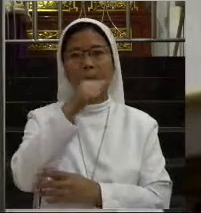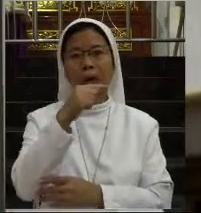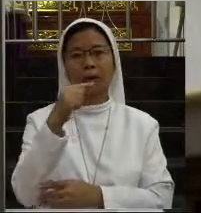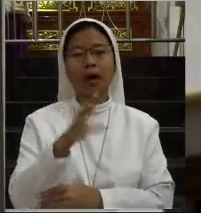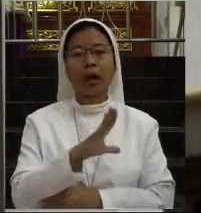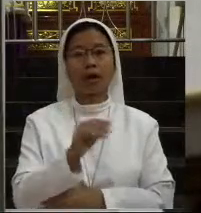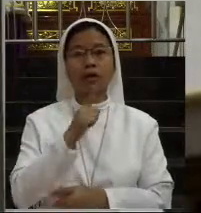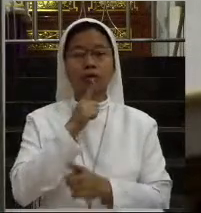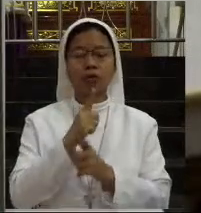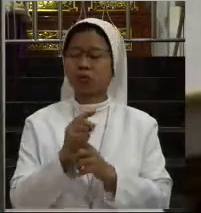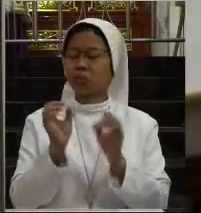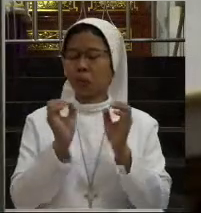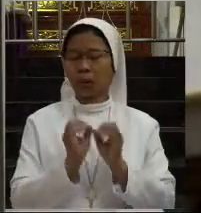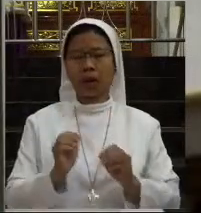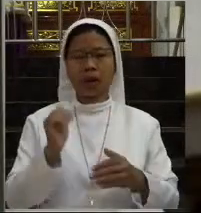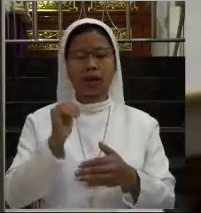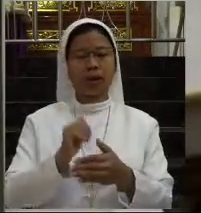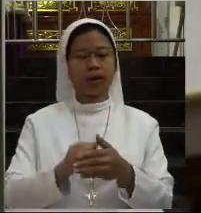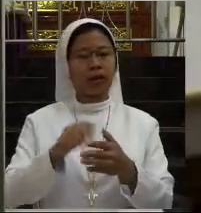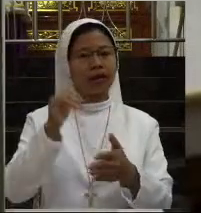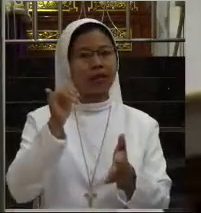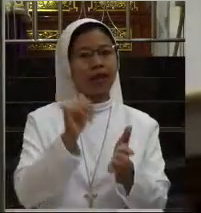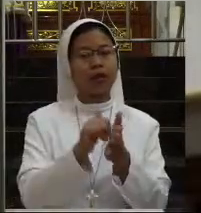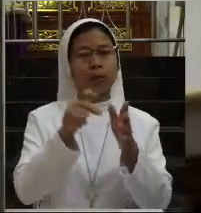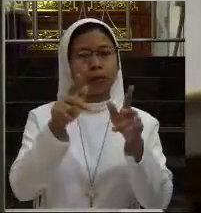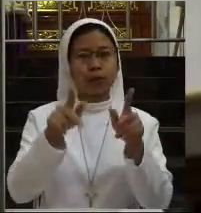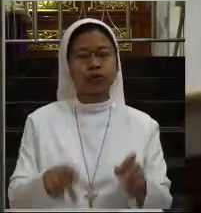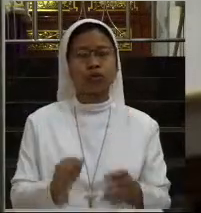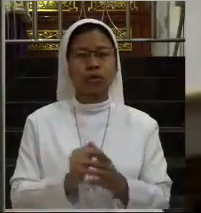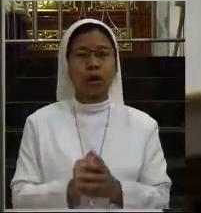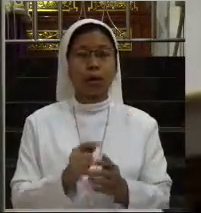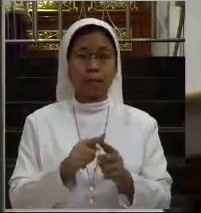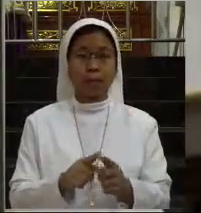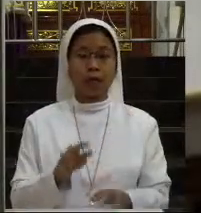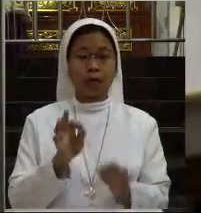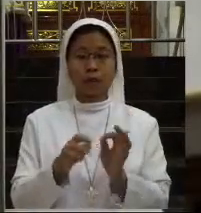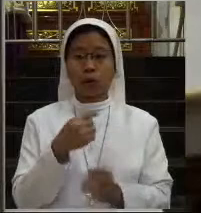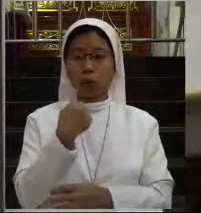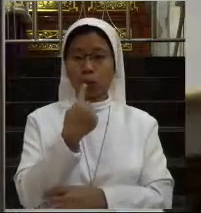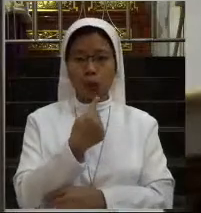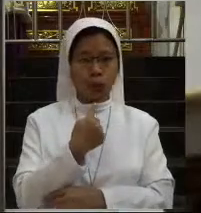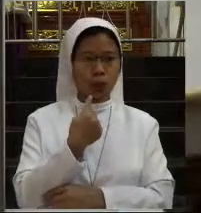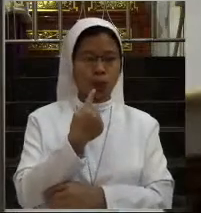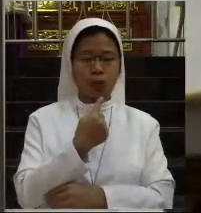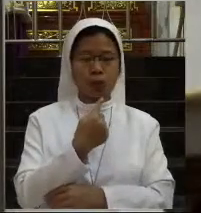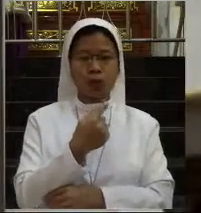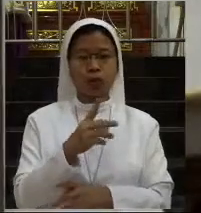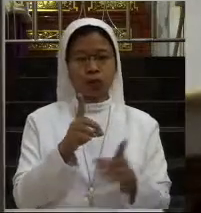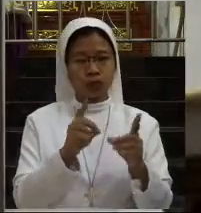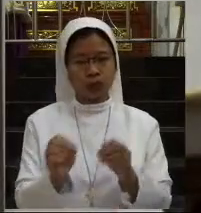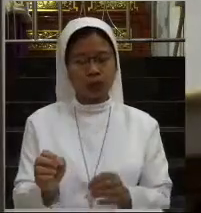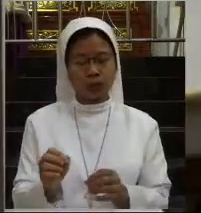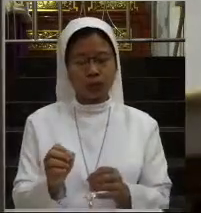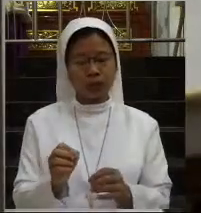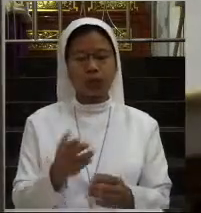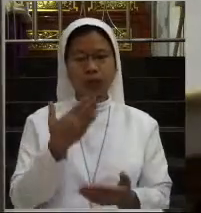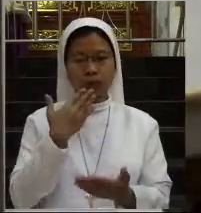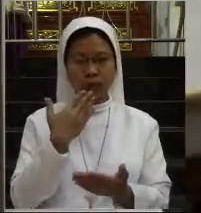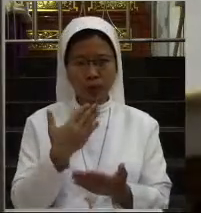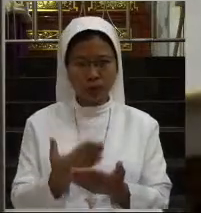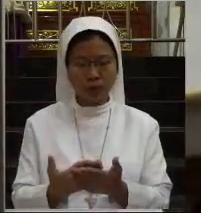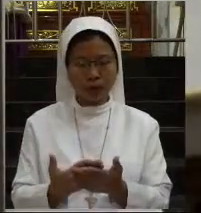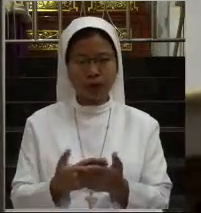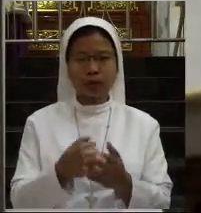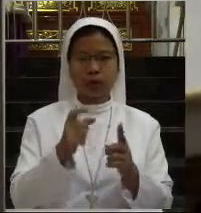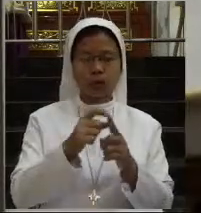the truth is not in him. But whoever keeps His word, the love of